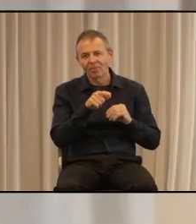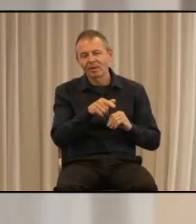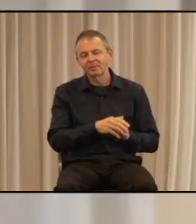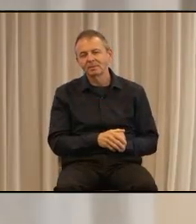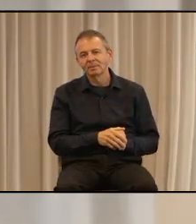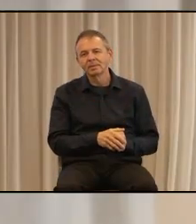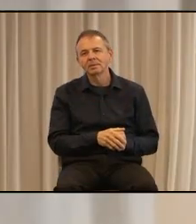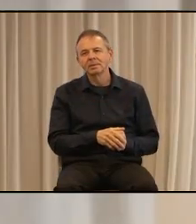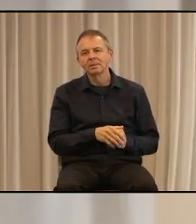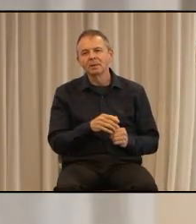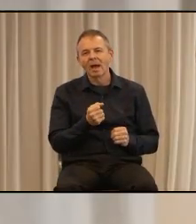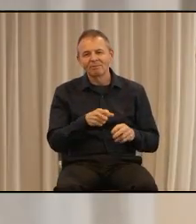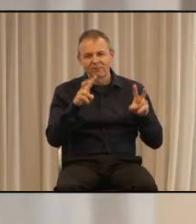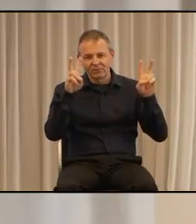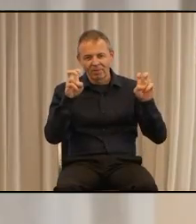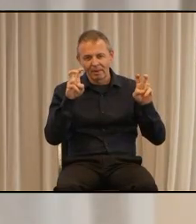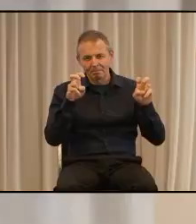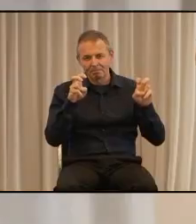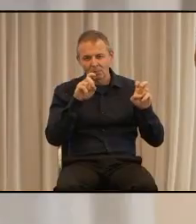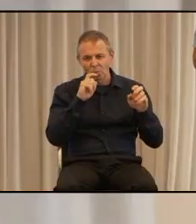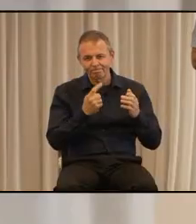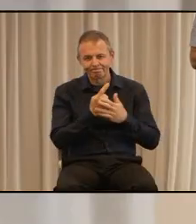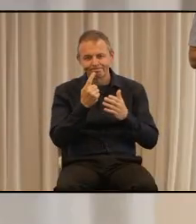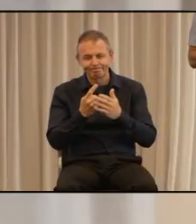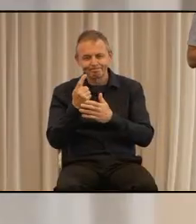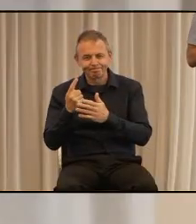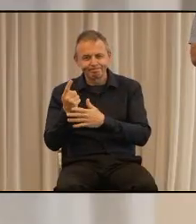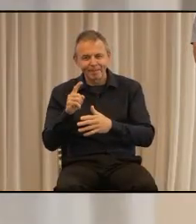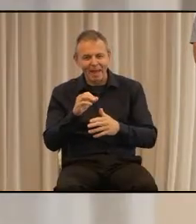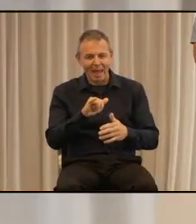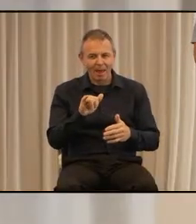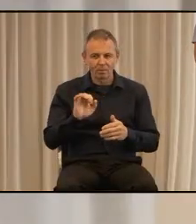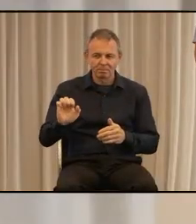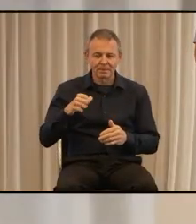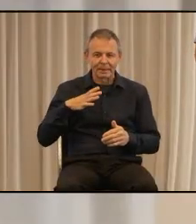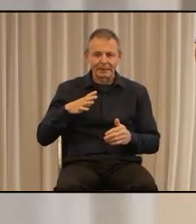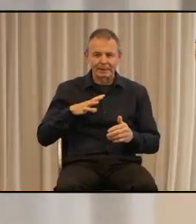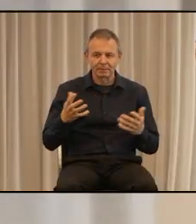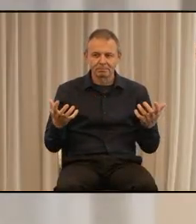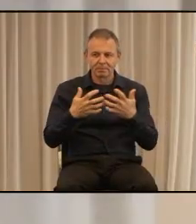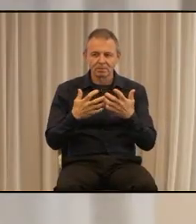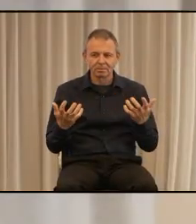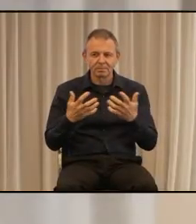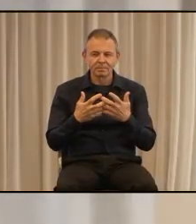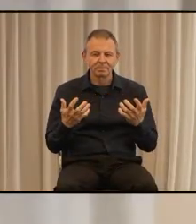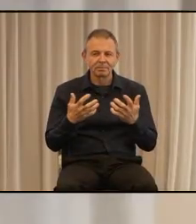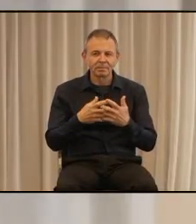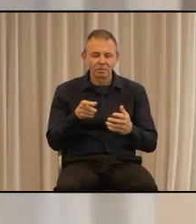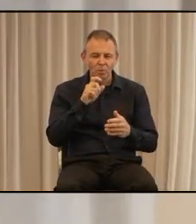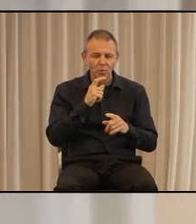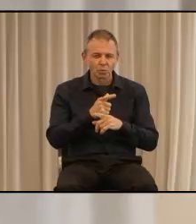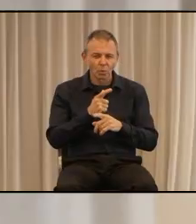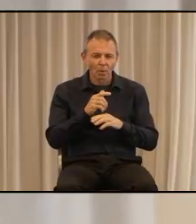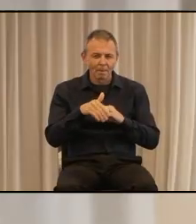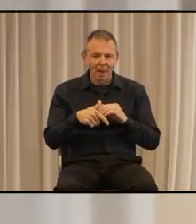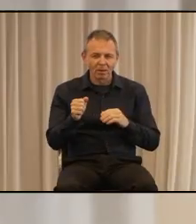There'll also be some themes that come up in terms of how needs are met. So you'll hear me talk a little bit about